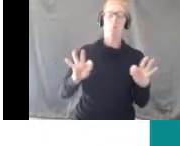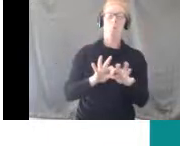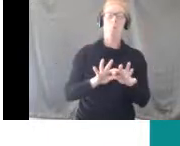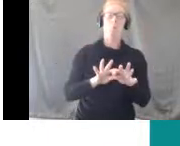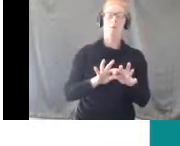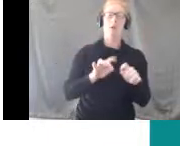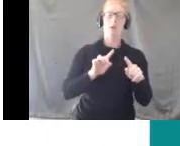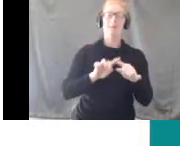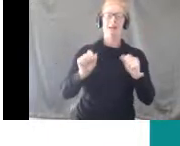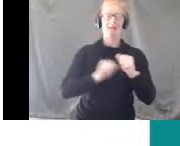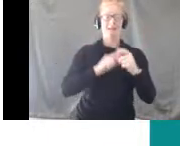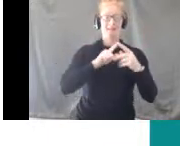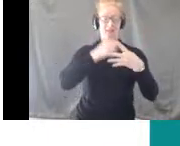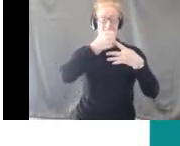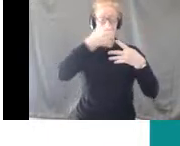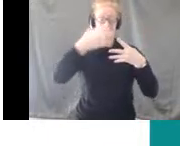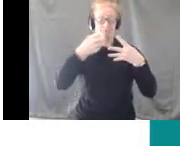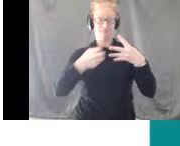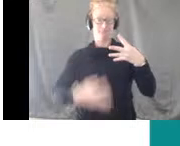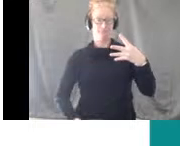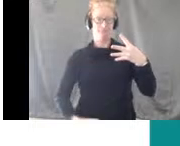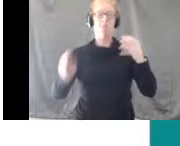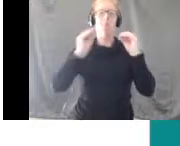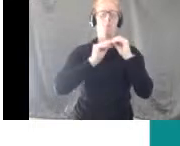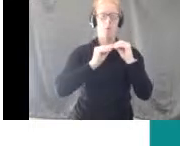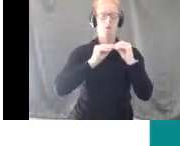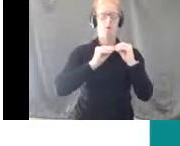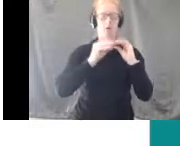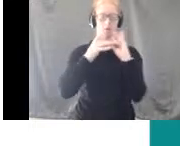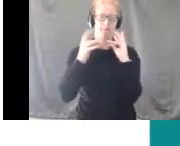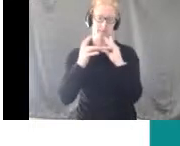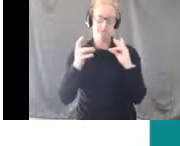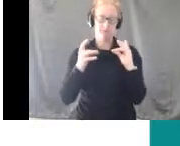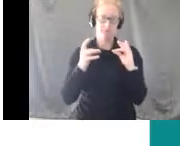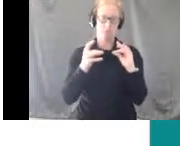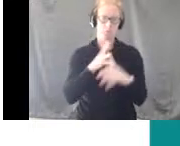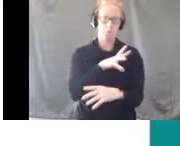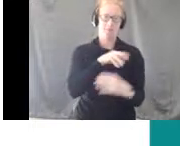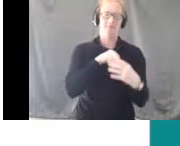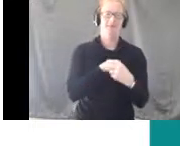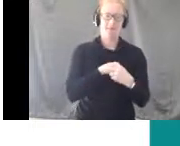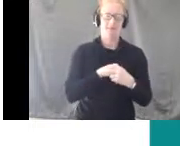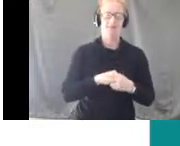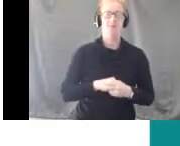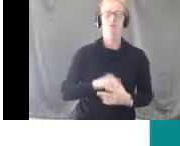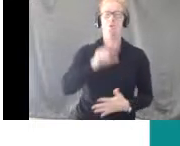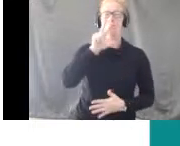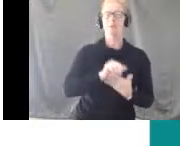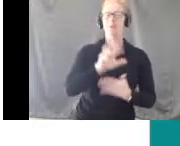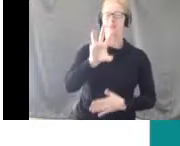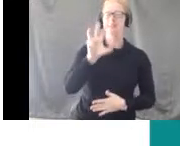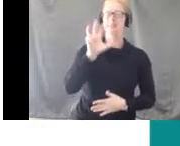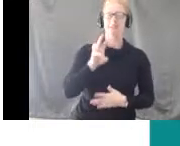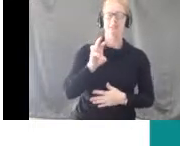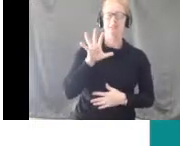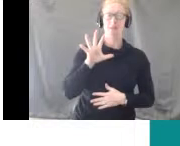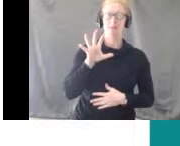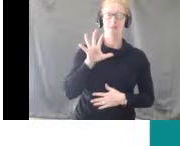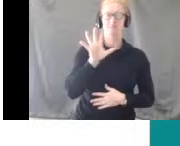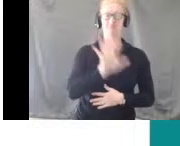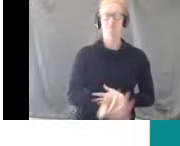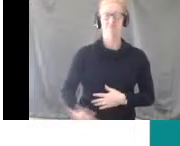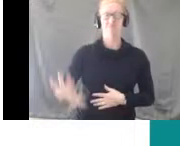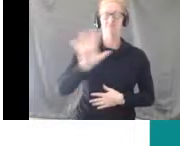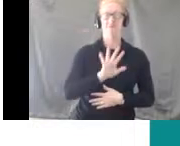be one or a multitude of comments. And so with those 3,600 submissions, we received